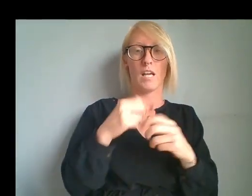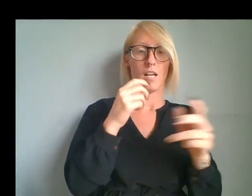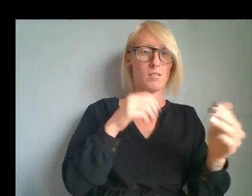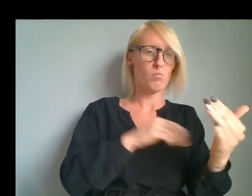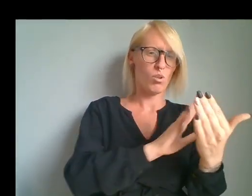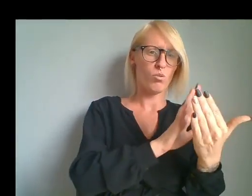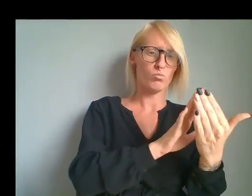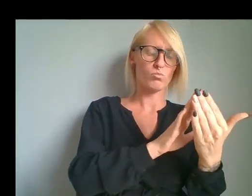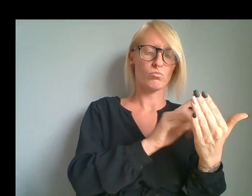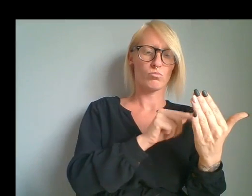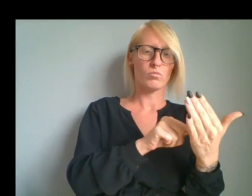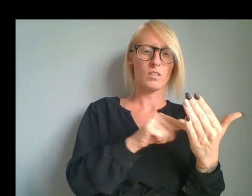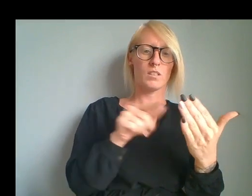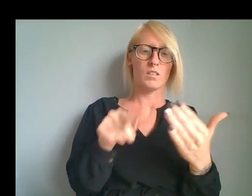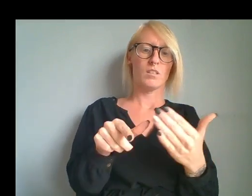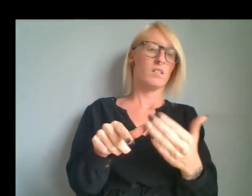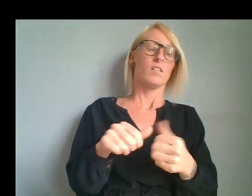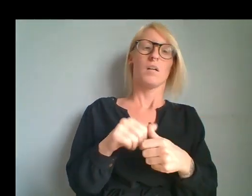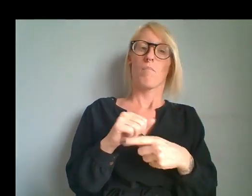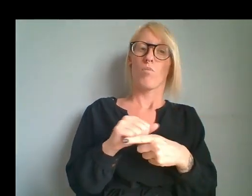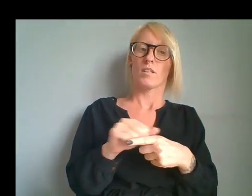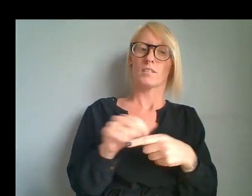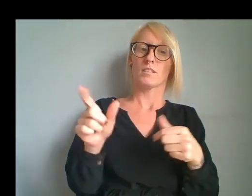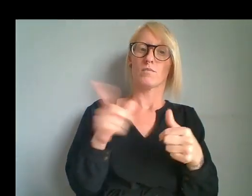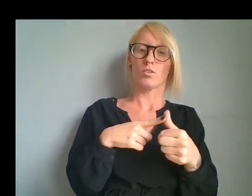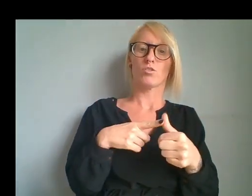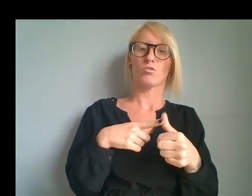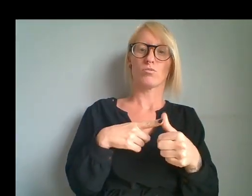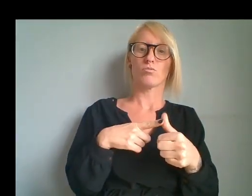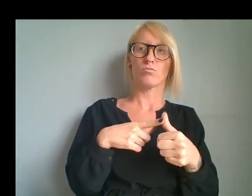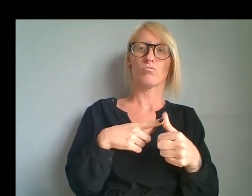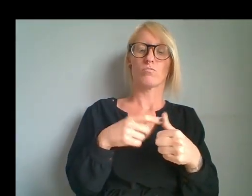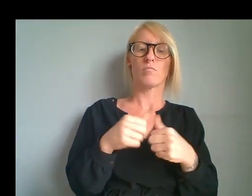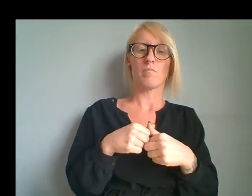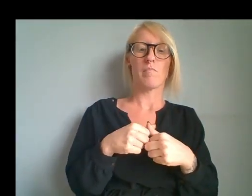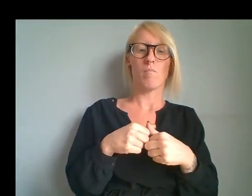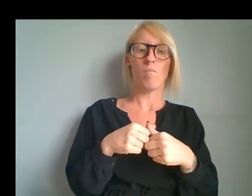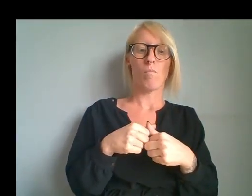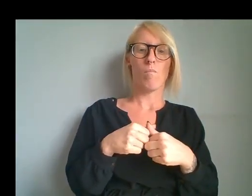instead of running out of here and setting up an account, is to think about whether or not you're ready for it.